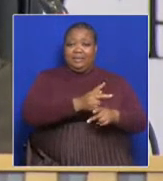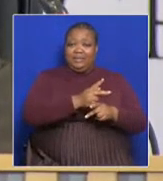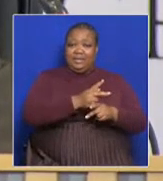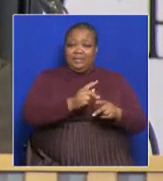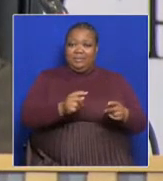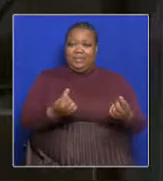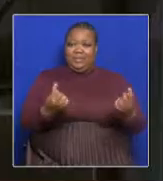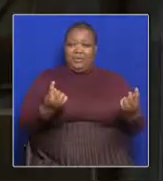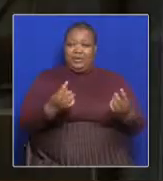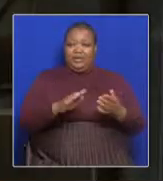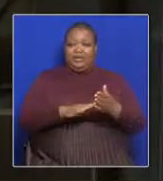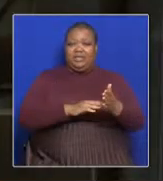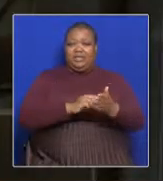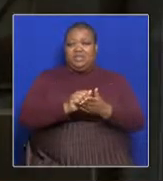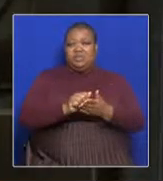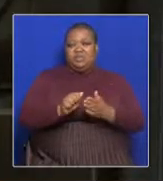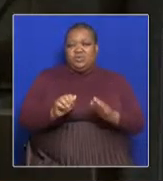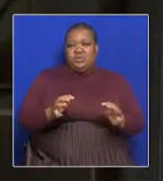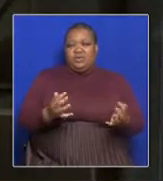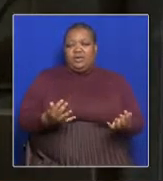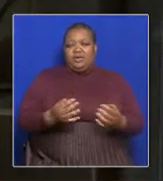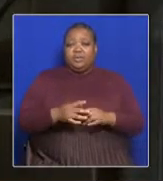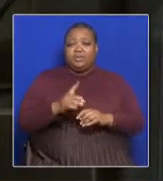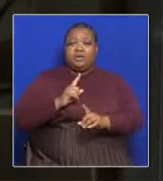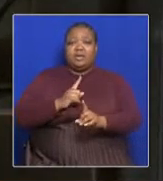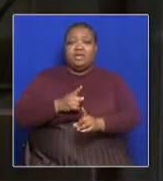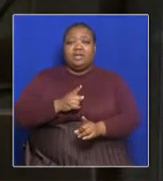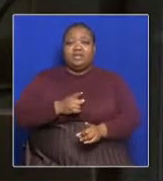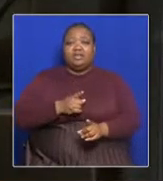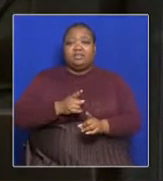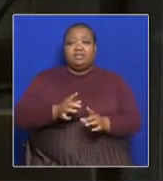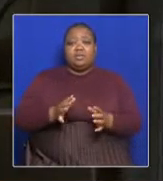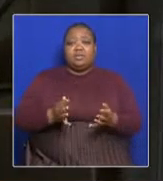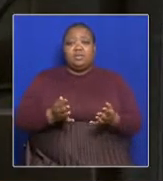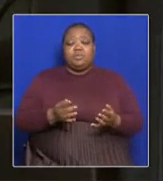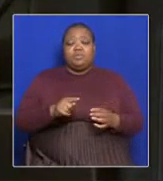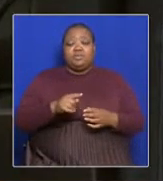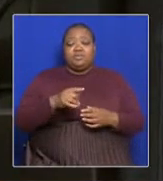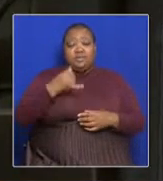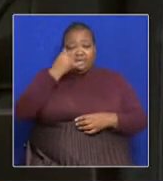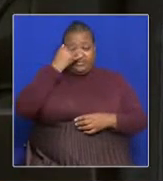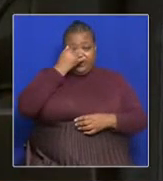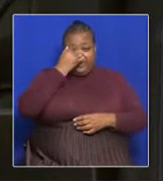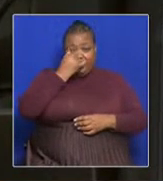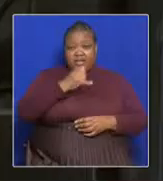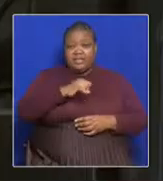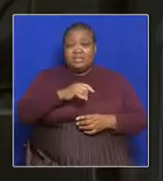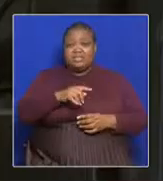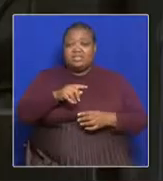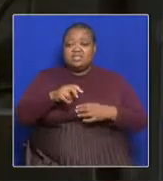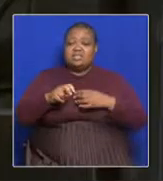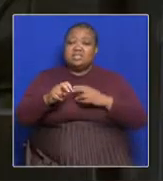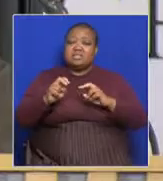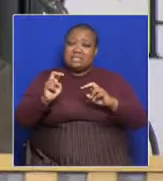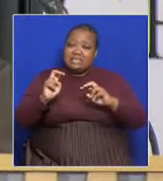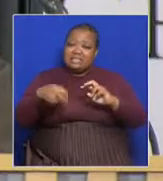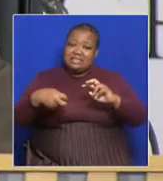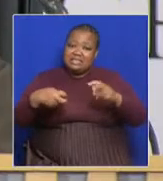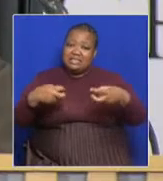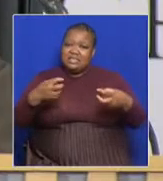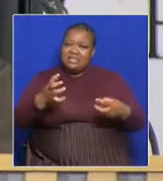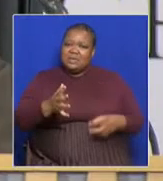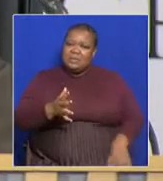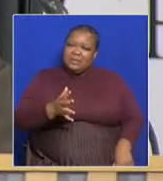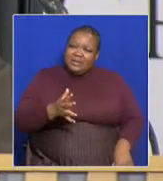Your answer then suggests that the only destiny for these drugs was they were going to be stolen, because this lab was not going